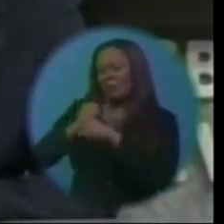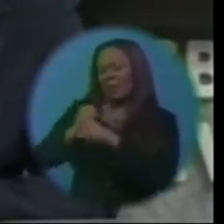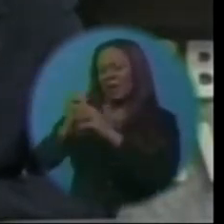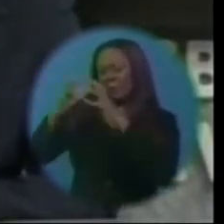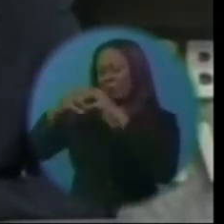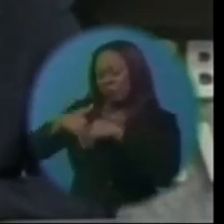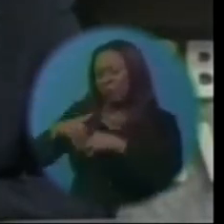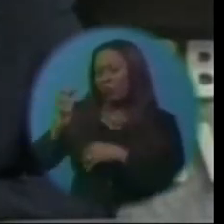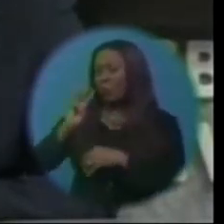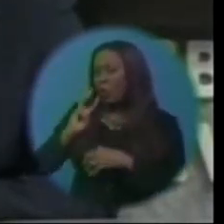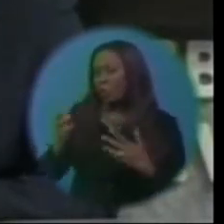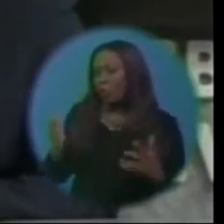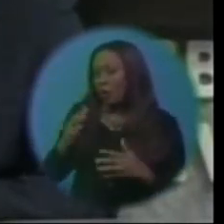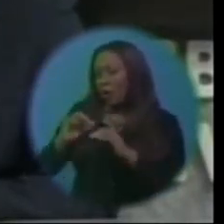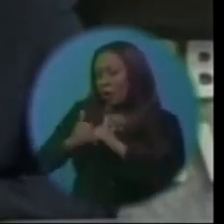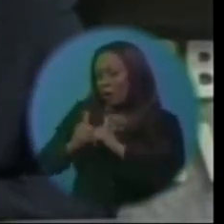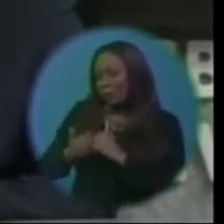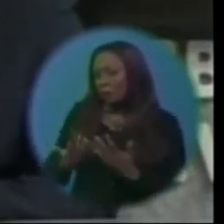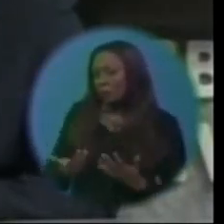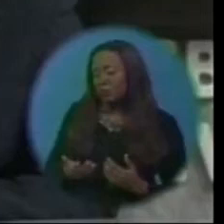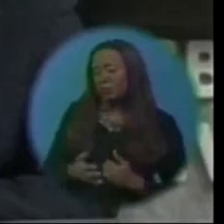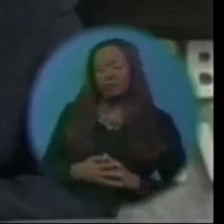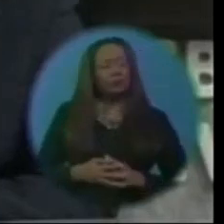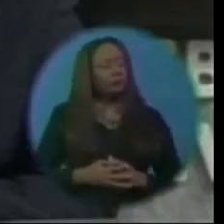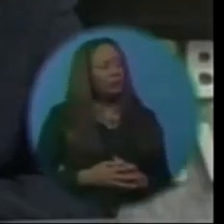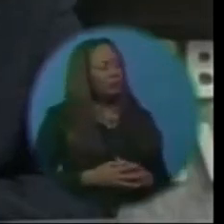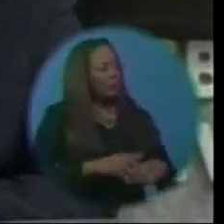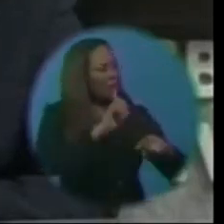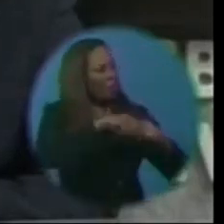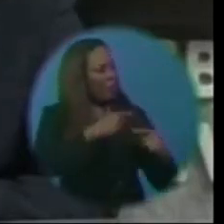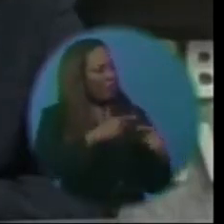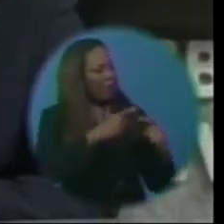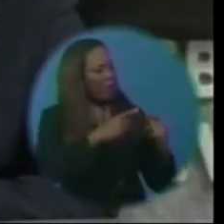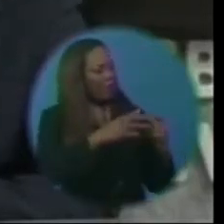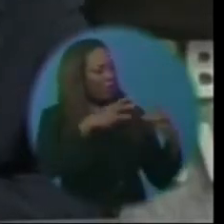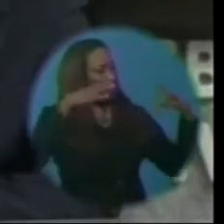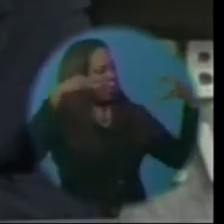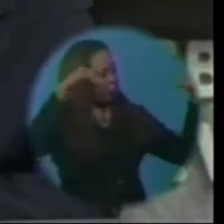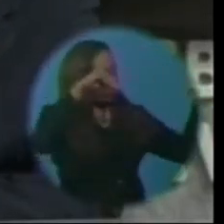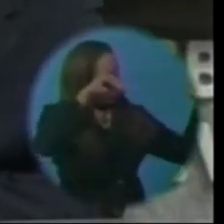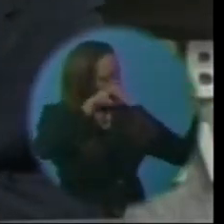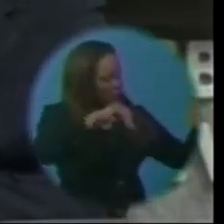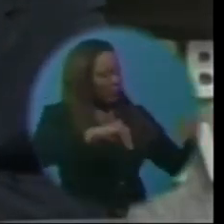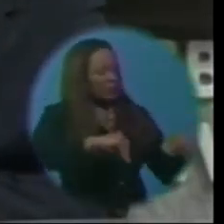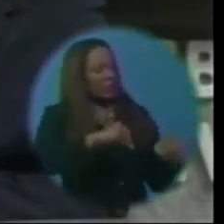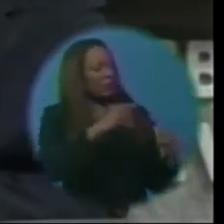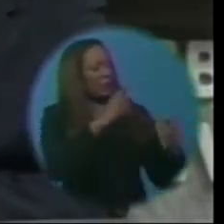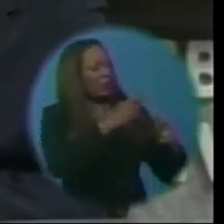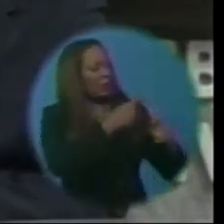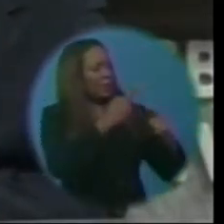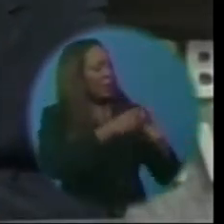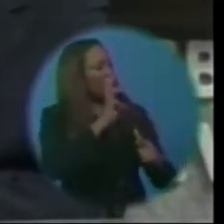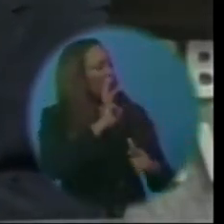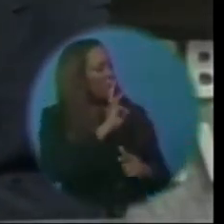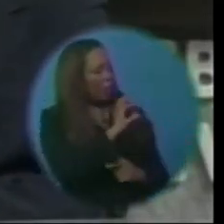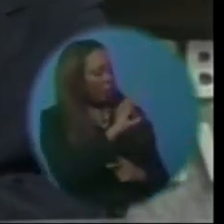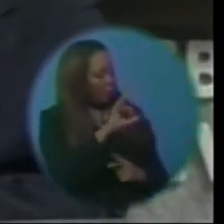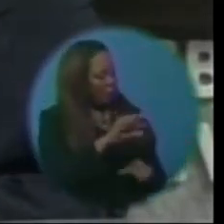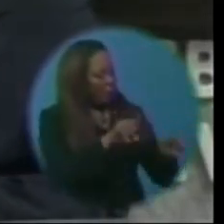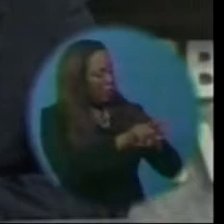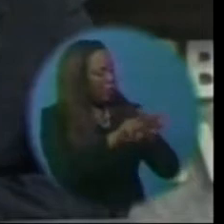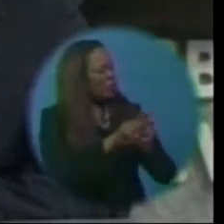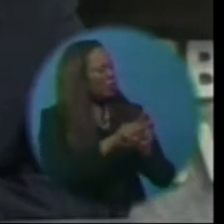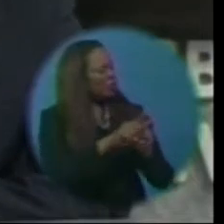we have a shortage or electrical outage, the system shut down automatically. They are not equipped with generative capacity. We have maybe